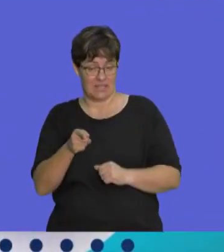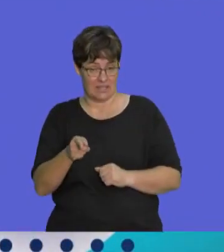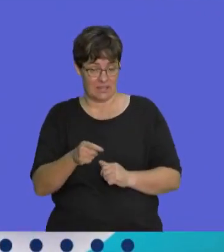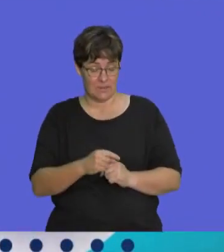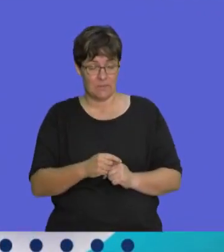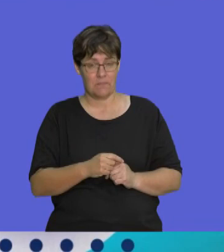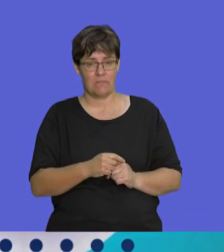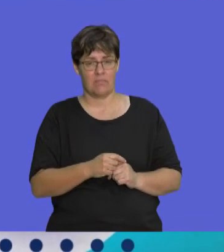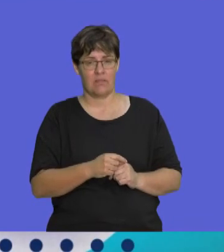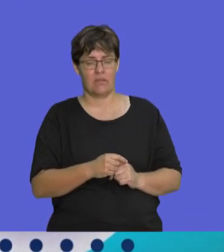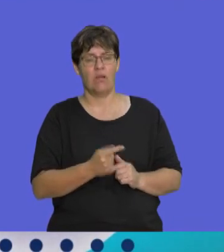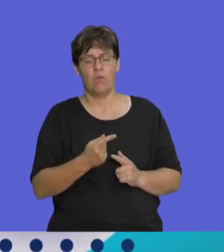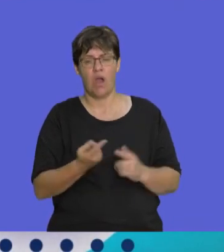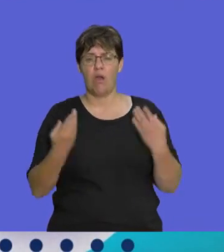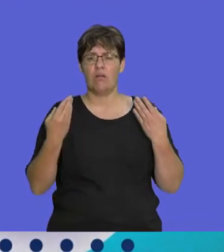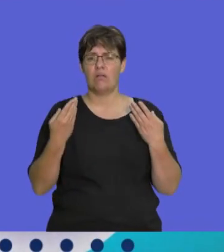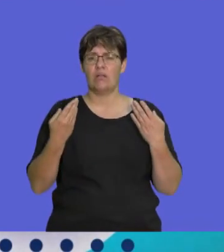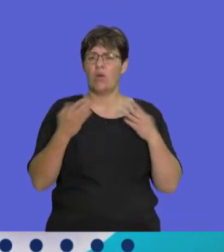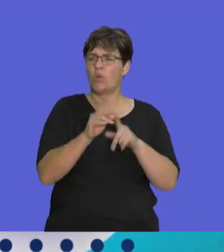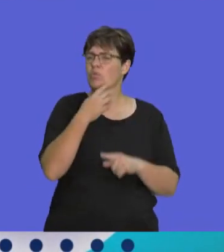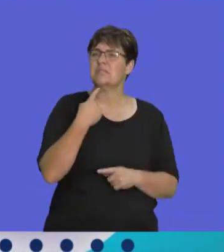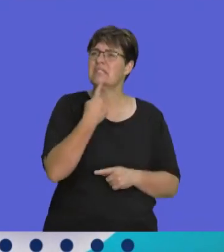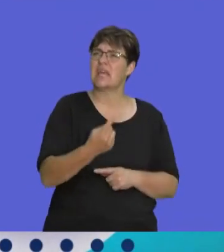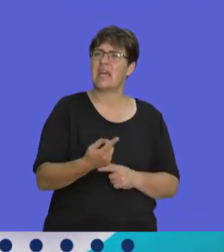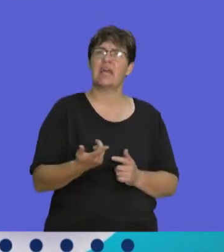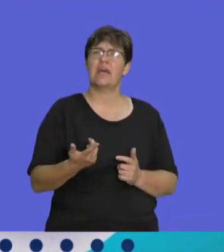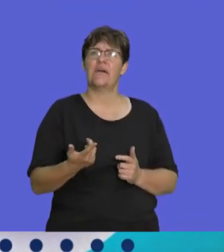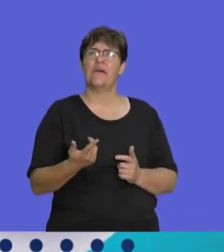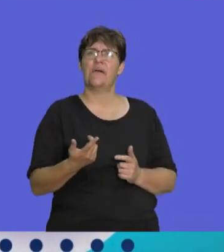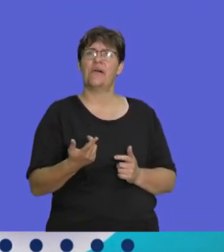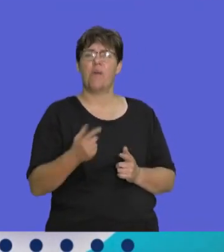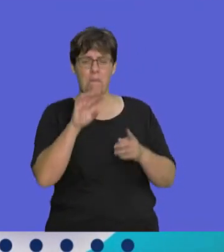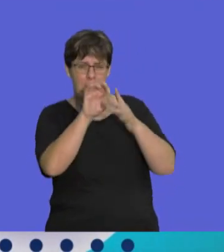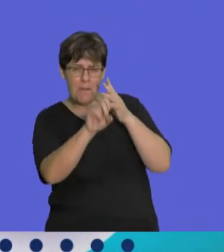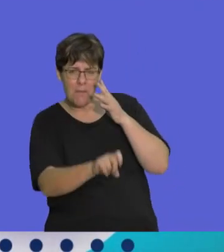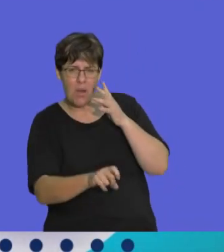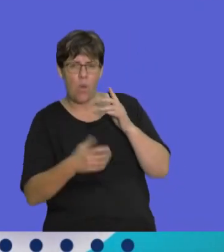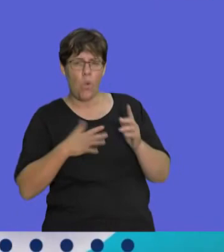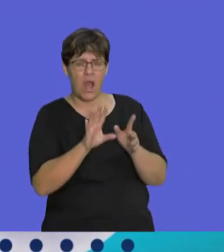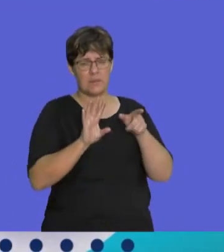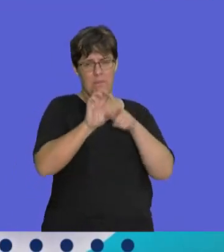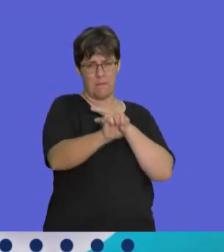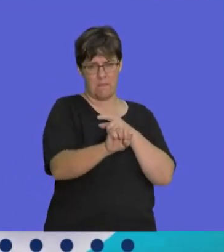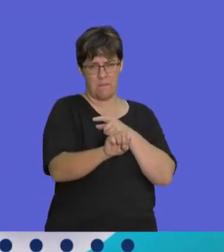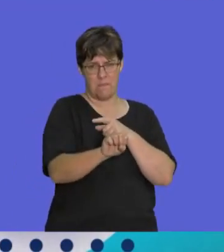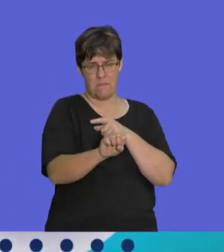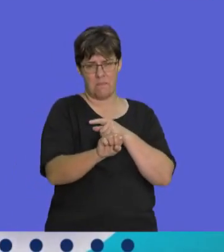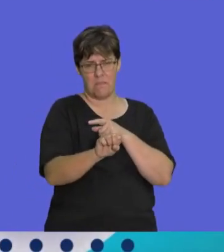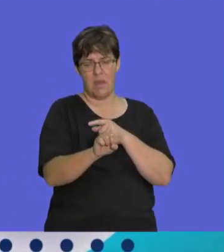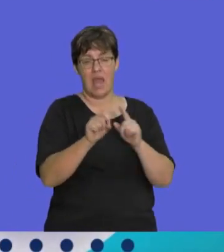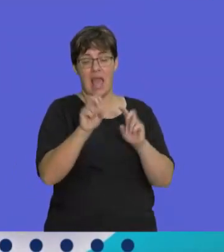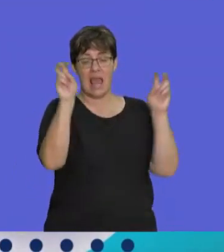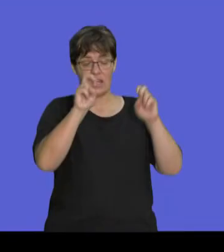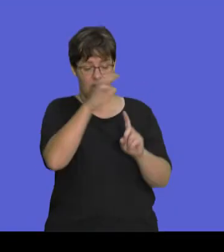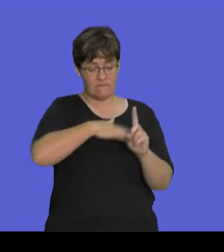is, right? Now, in closing, we need also to look at, some of the key things that we try to emphasize here. And it says